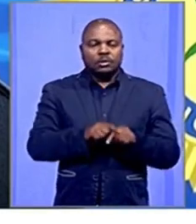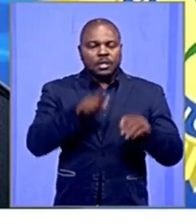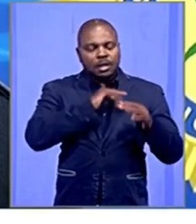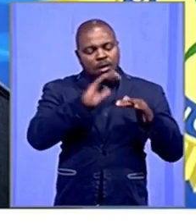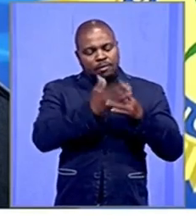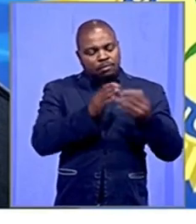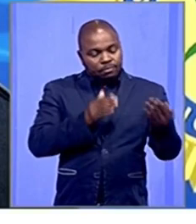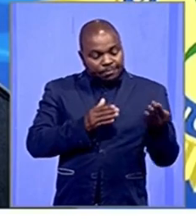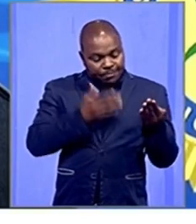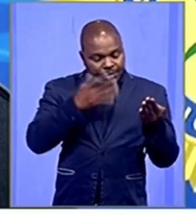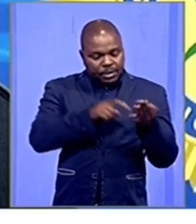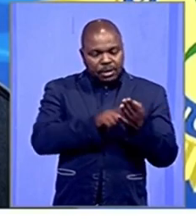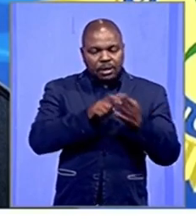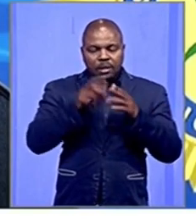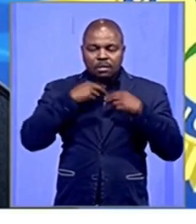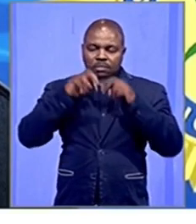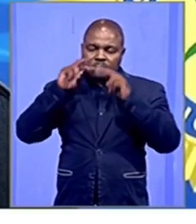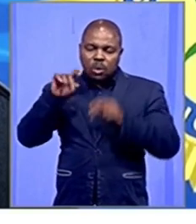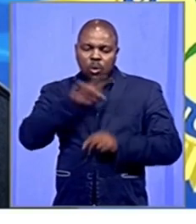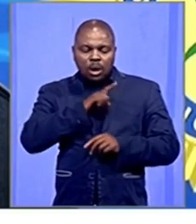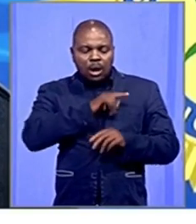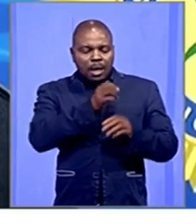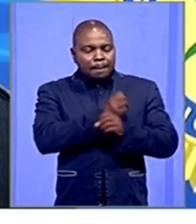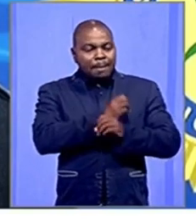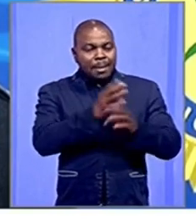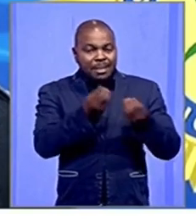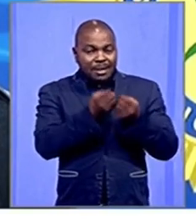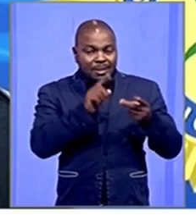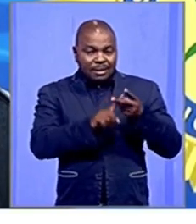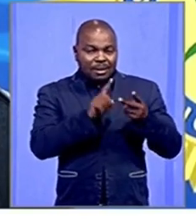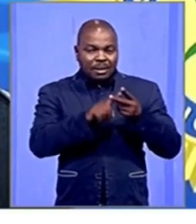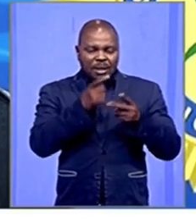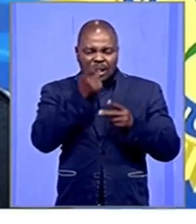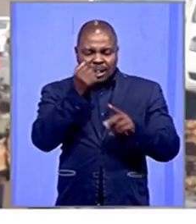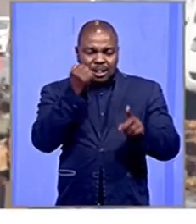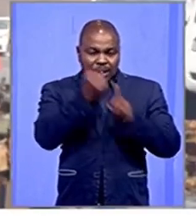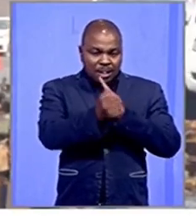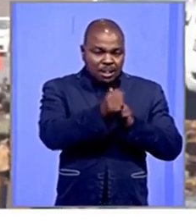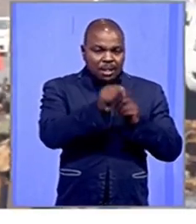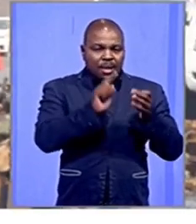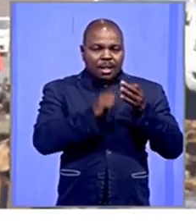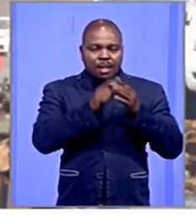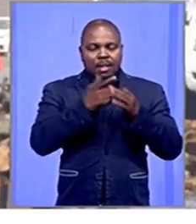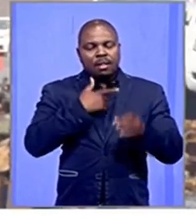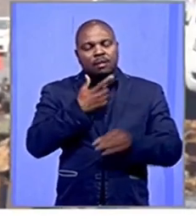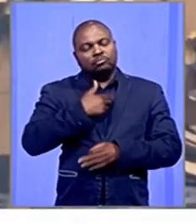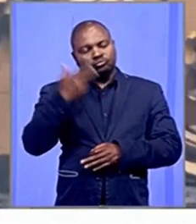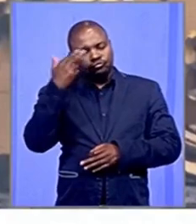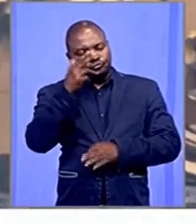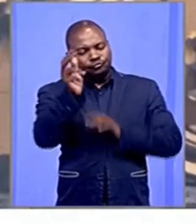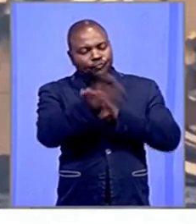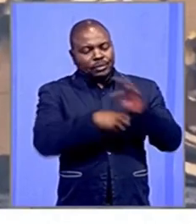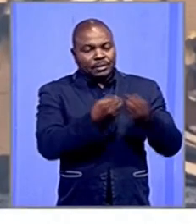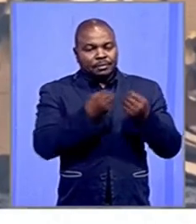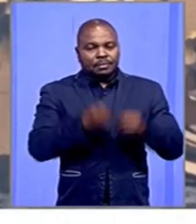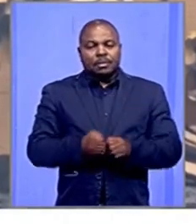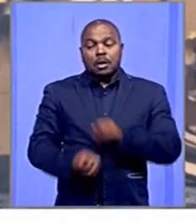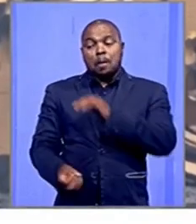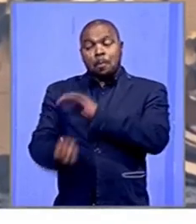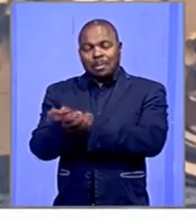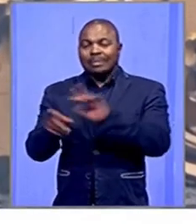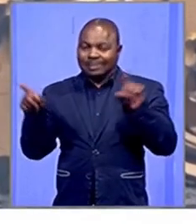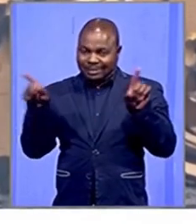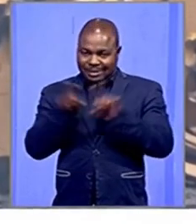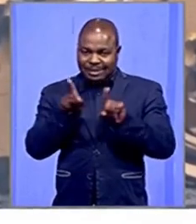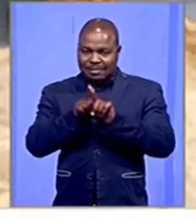at charges of malicious damage to property, attempted murder, as well as armed robbery. Mpumalanga le teng sepolesa se fuputsa nyewe ya